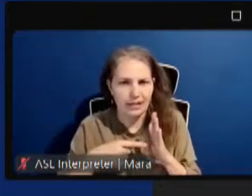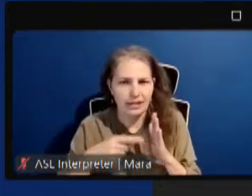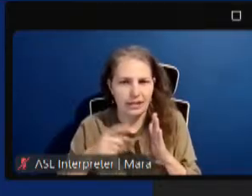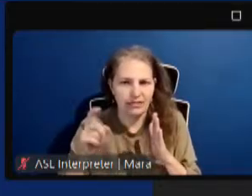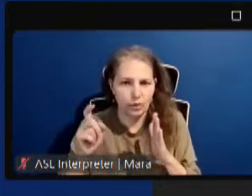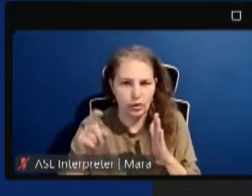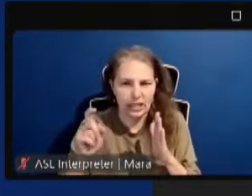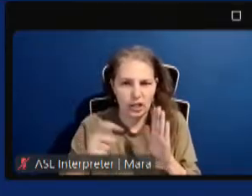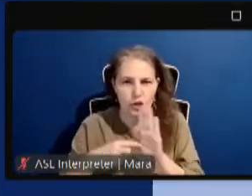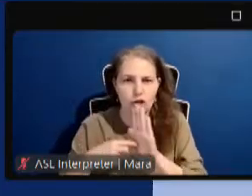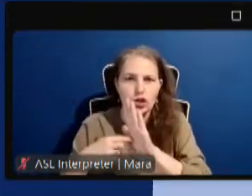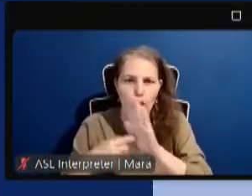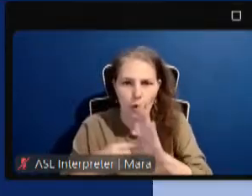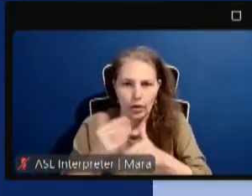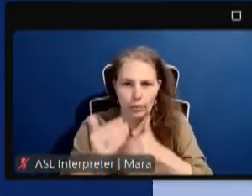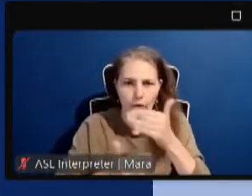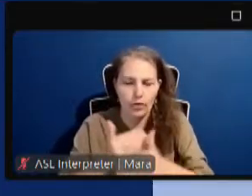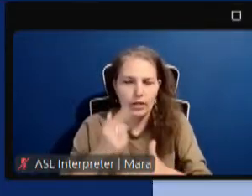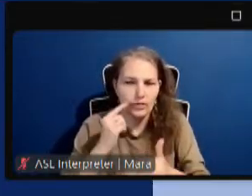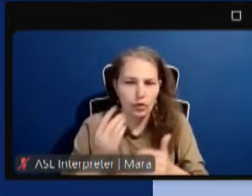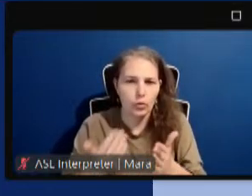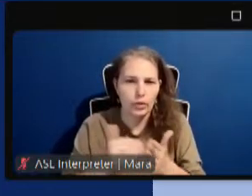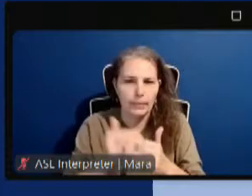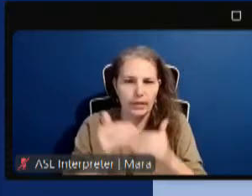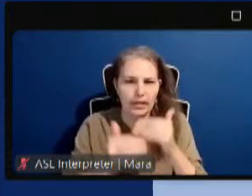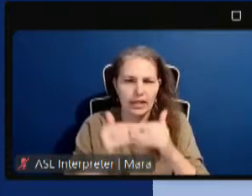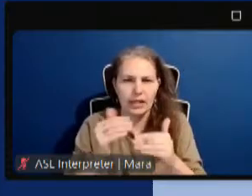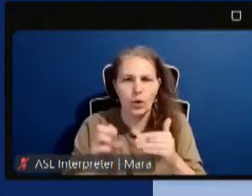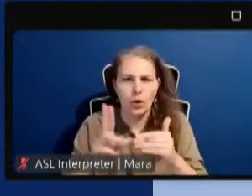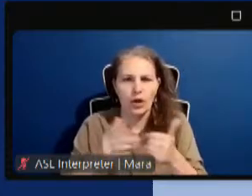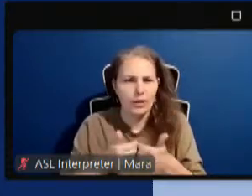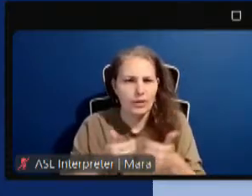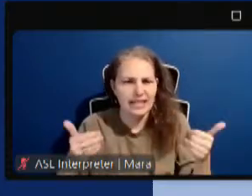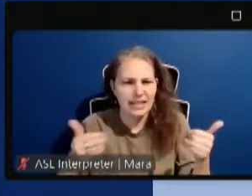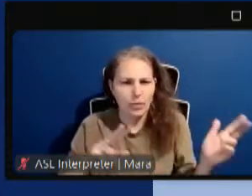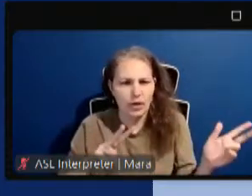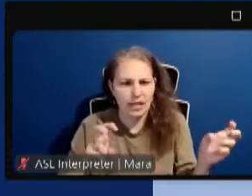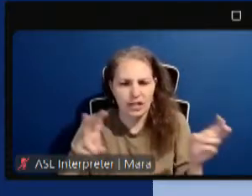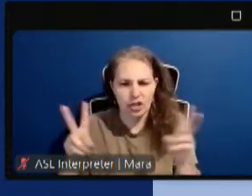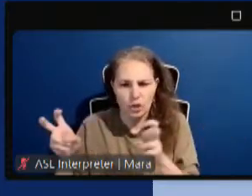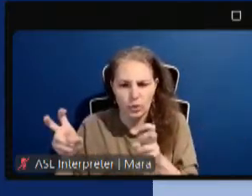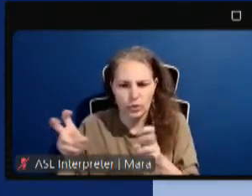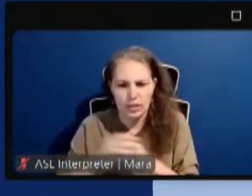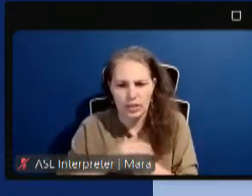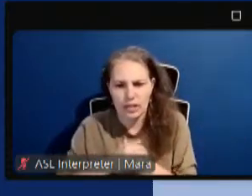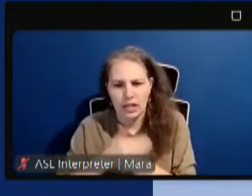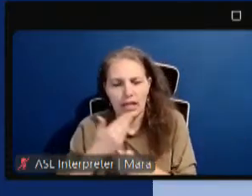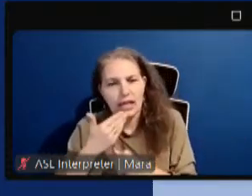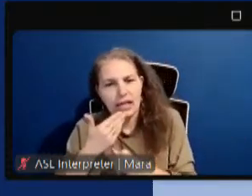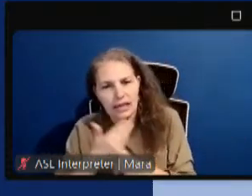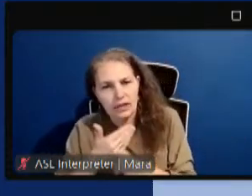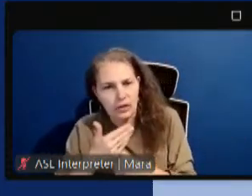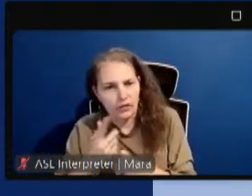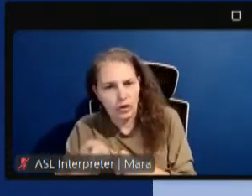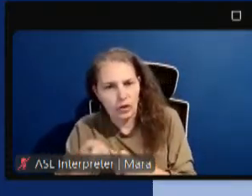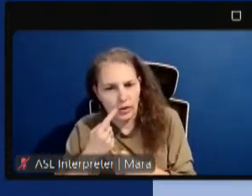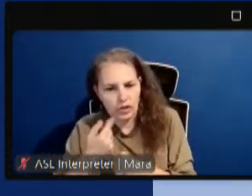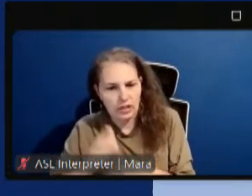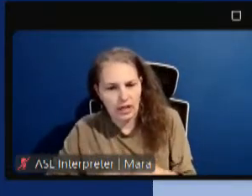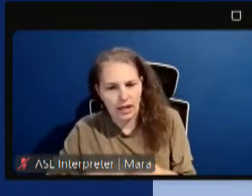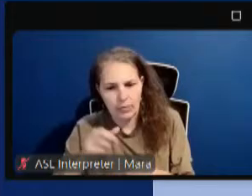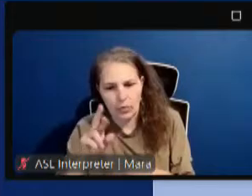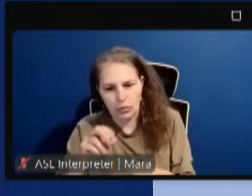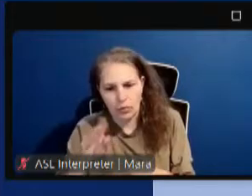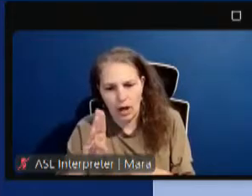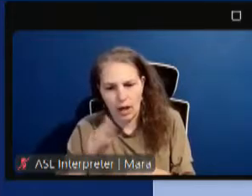issues? First of all, thank you for the question, Rob Oberdoza with the Department of Insurance. So